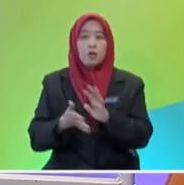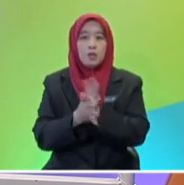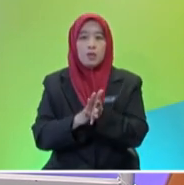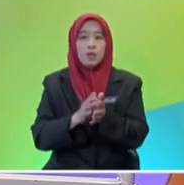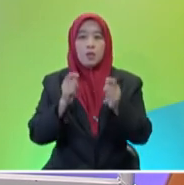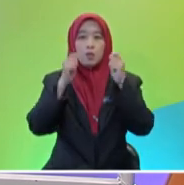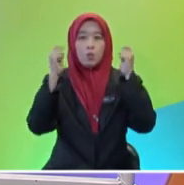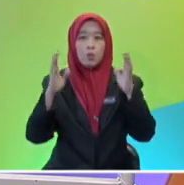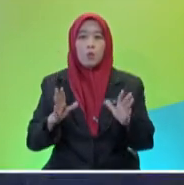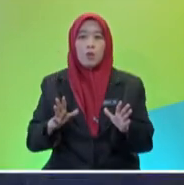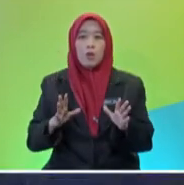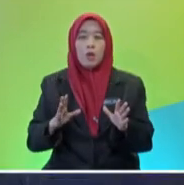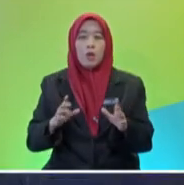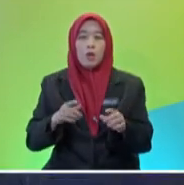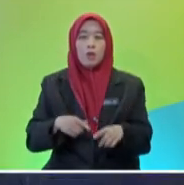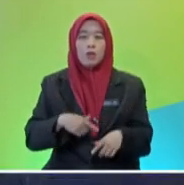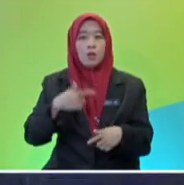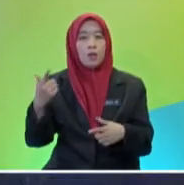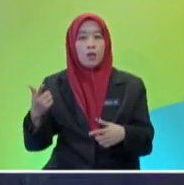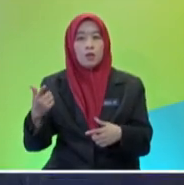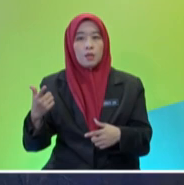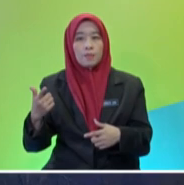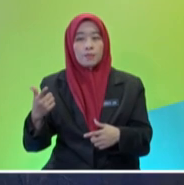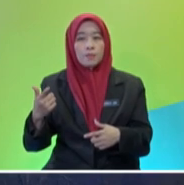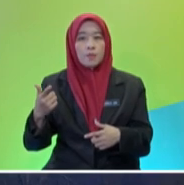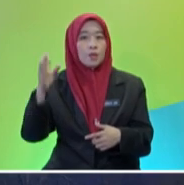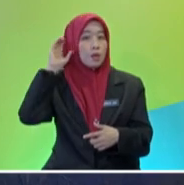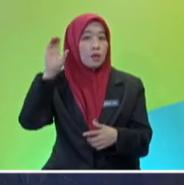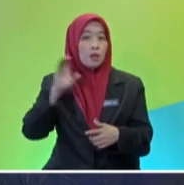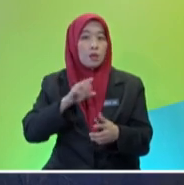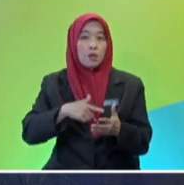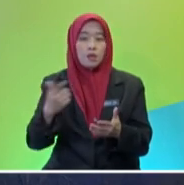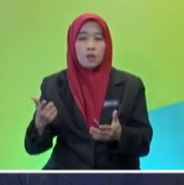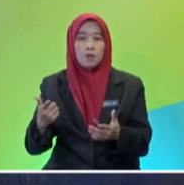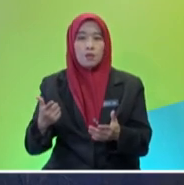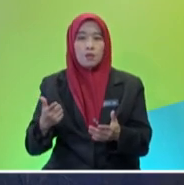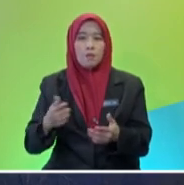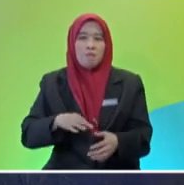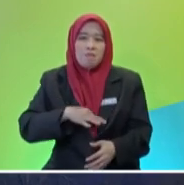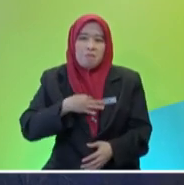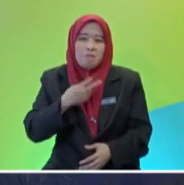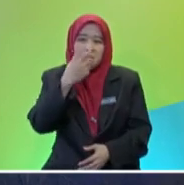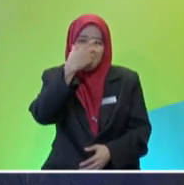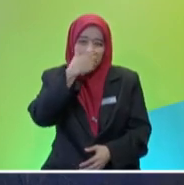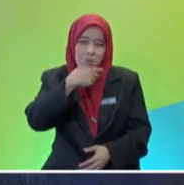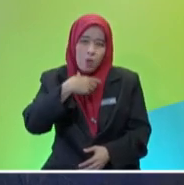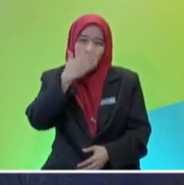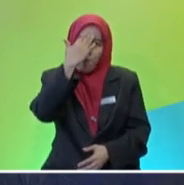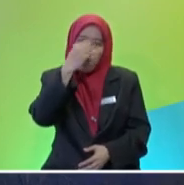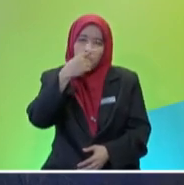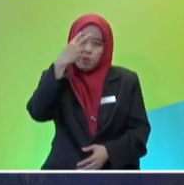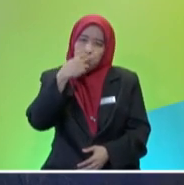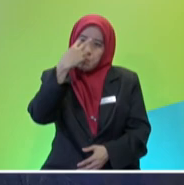picture. Okay. Let's take another one. This makes me feel sad. Why is he crying? Why the